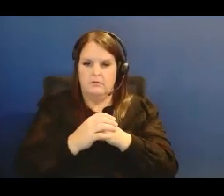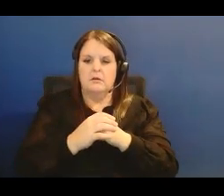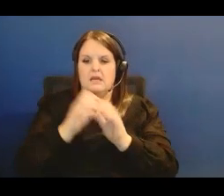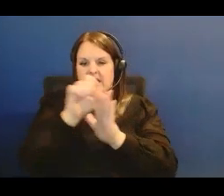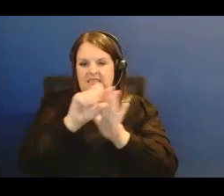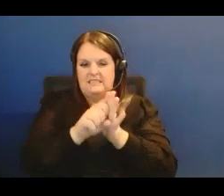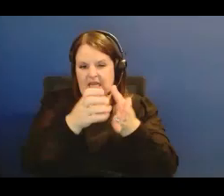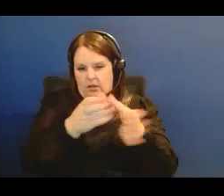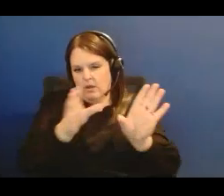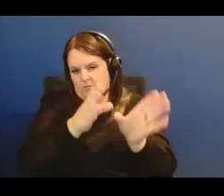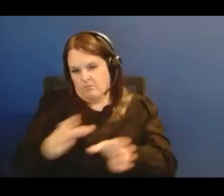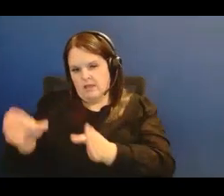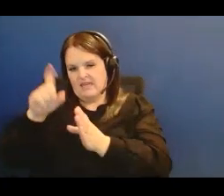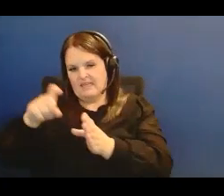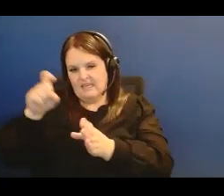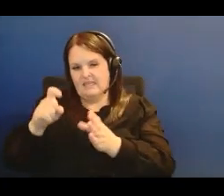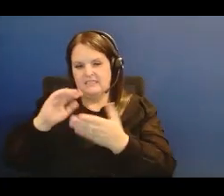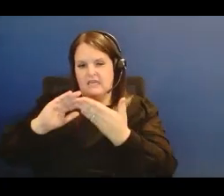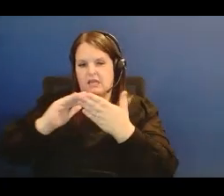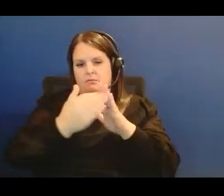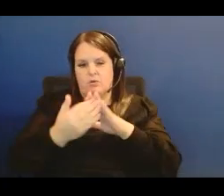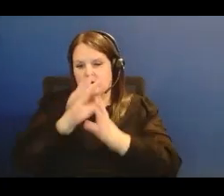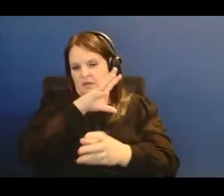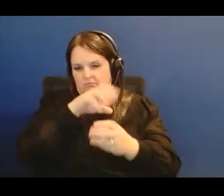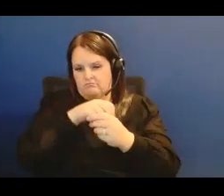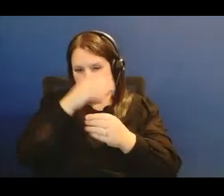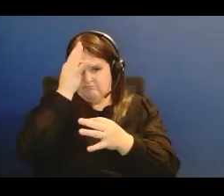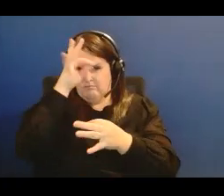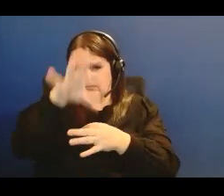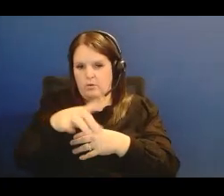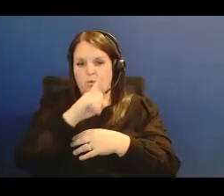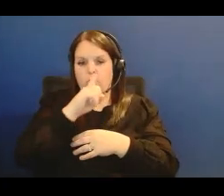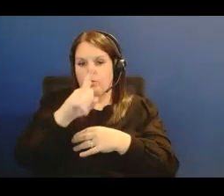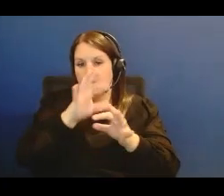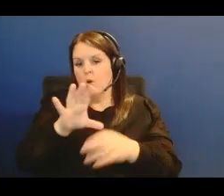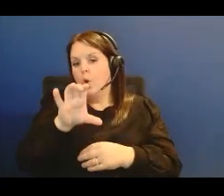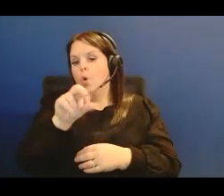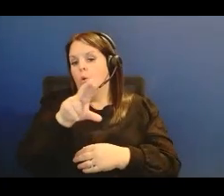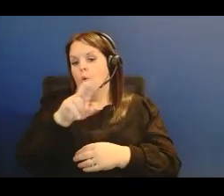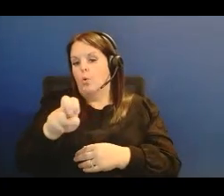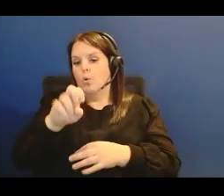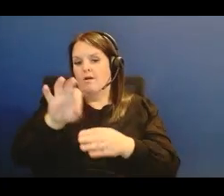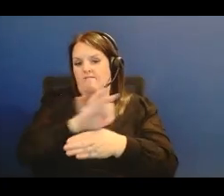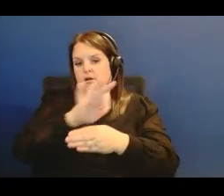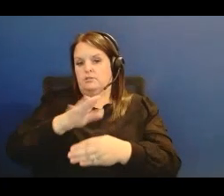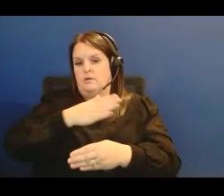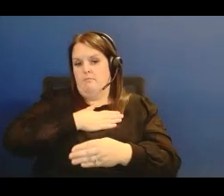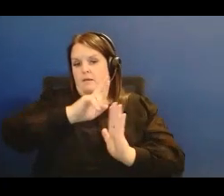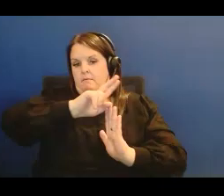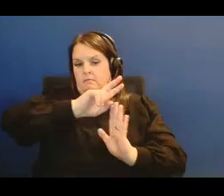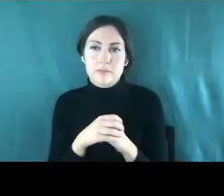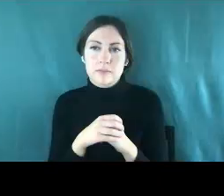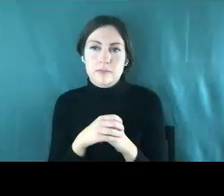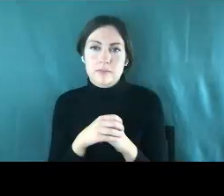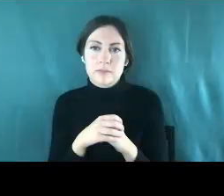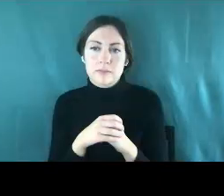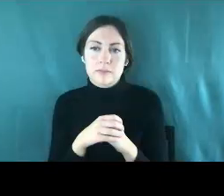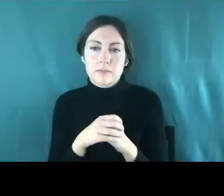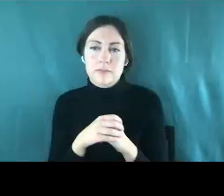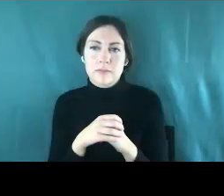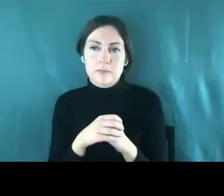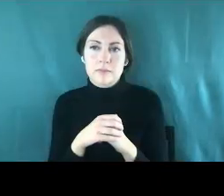community input. One of the ongoing core functions of my position is coordination. This includes coordinating